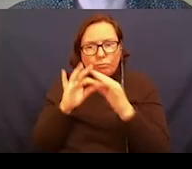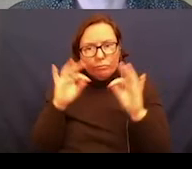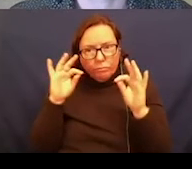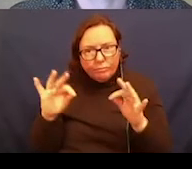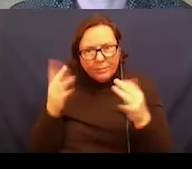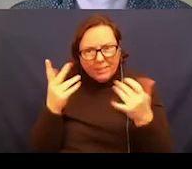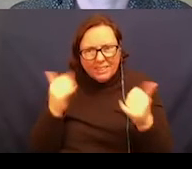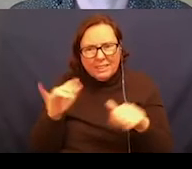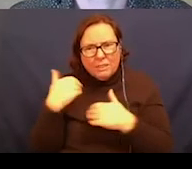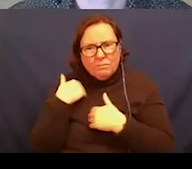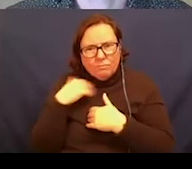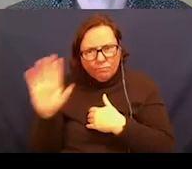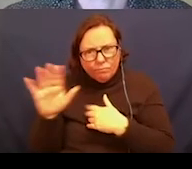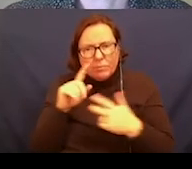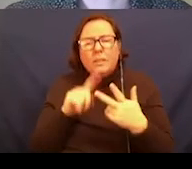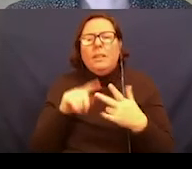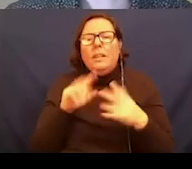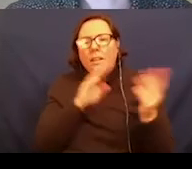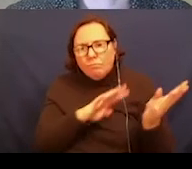and deliver your electricity.